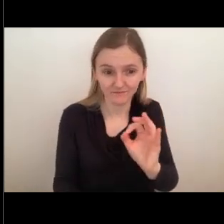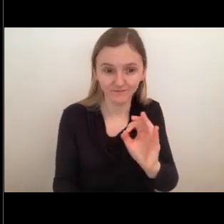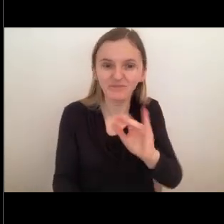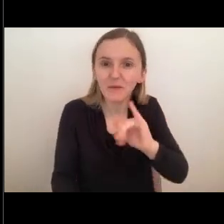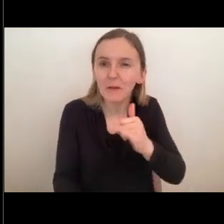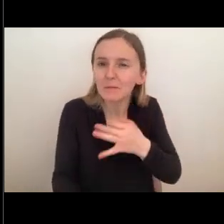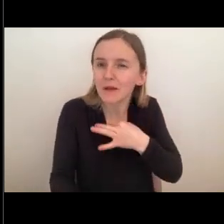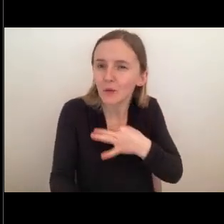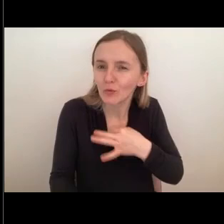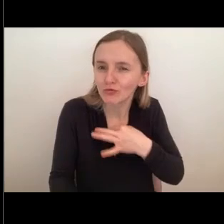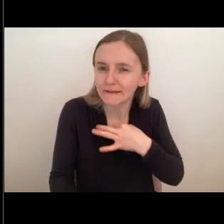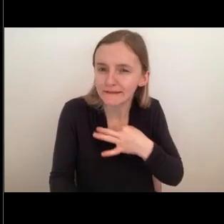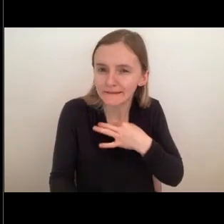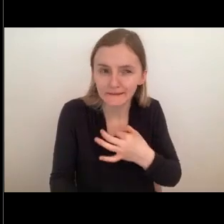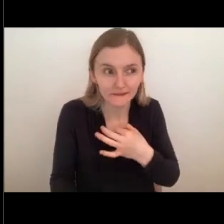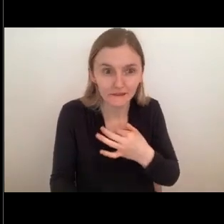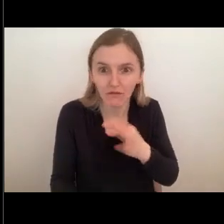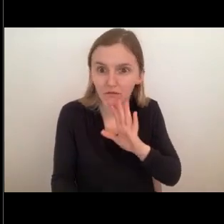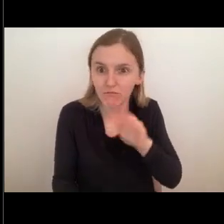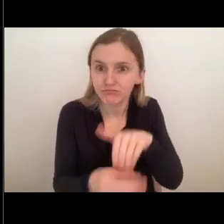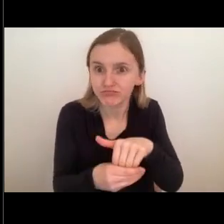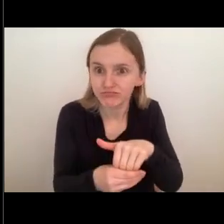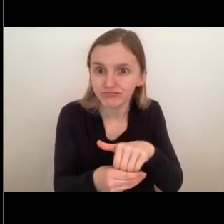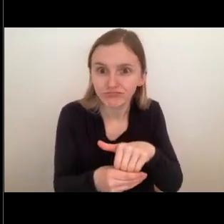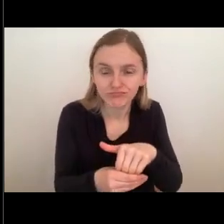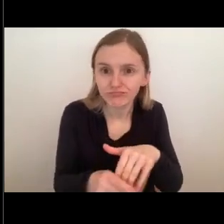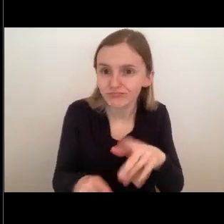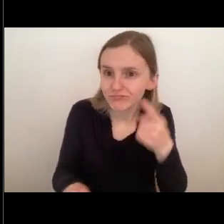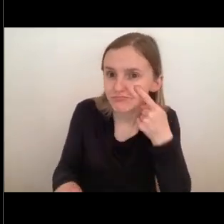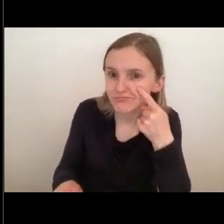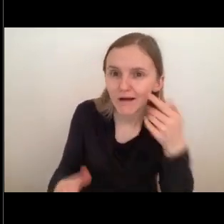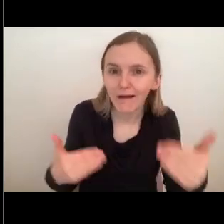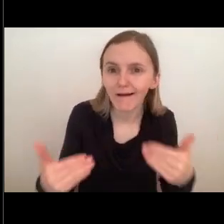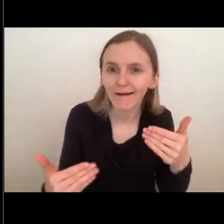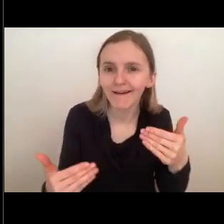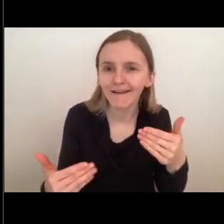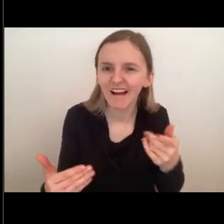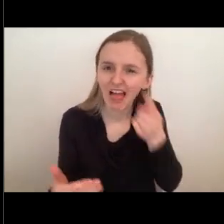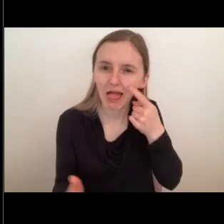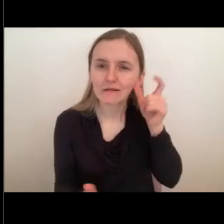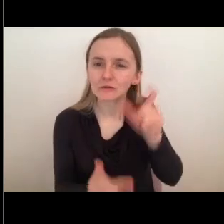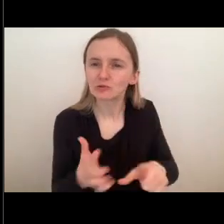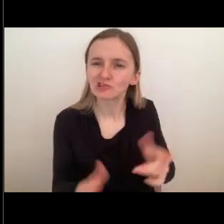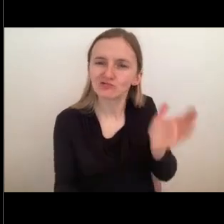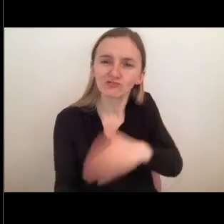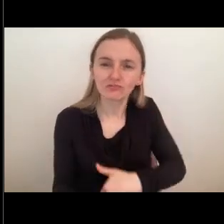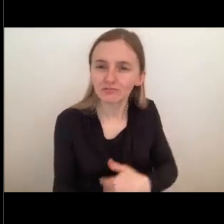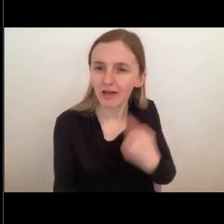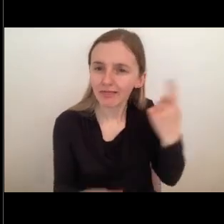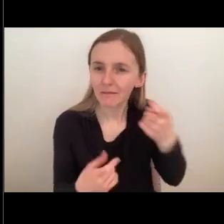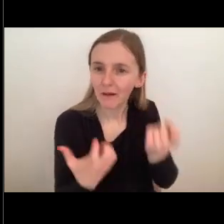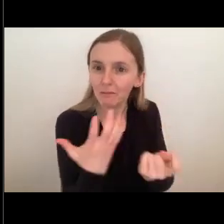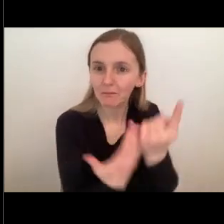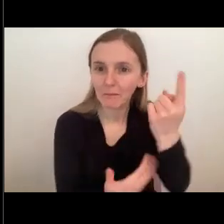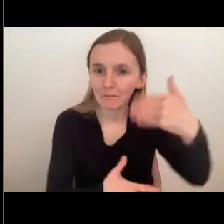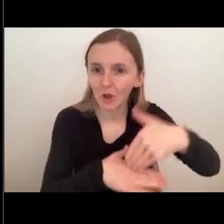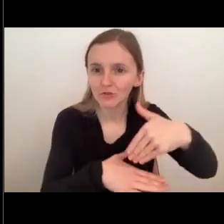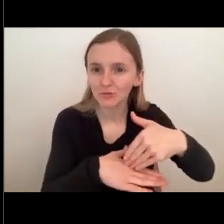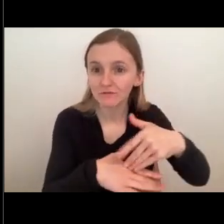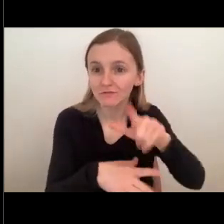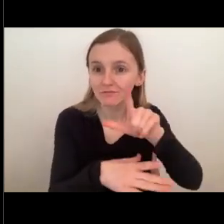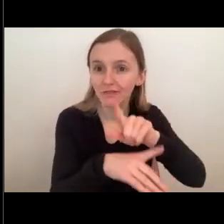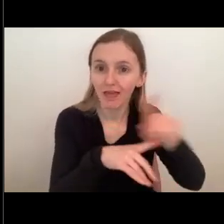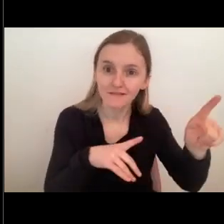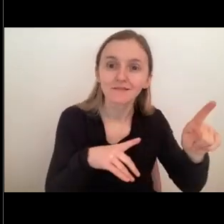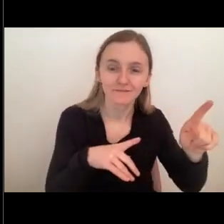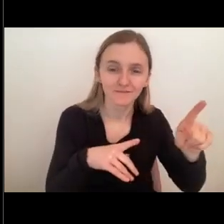risk-taking behaviour, that sort of jump first, think later type of attitudes, I suppose. So sometimes we can